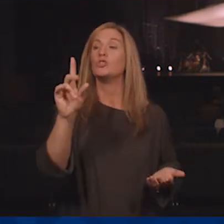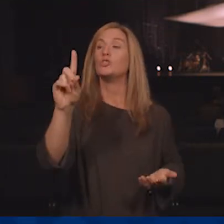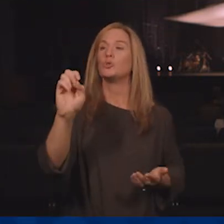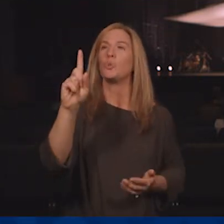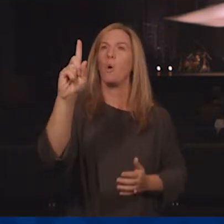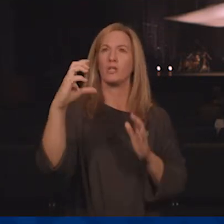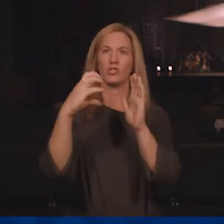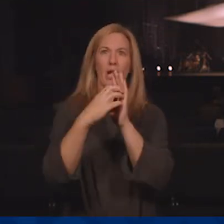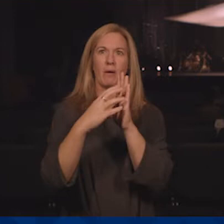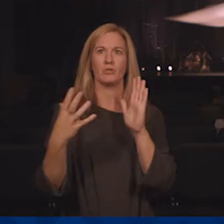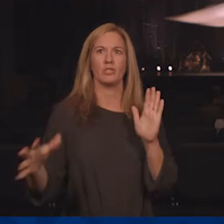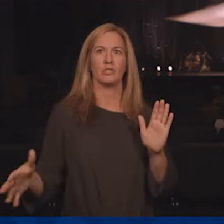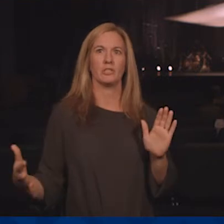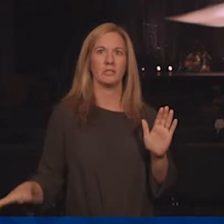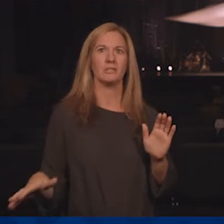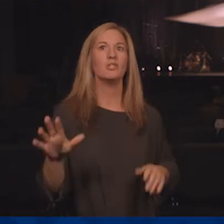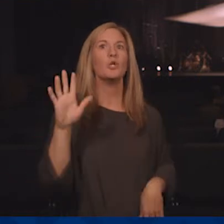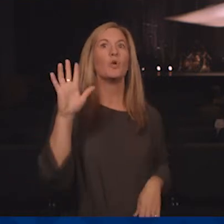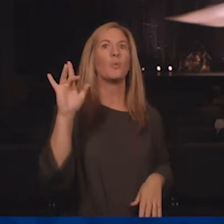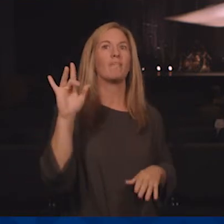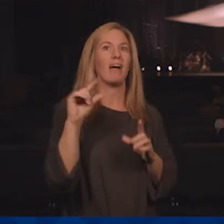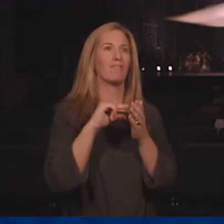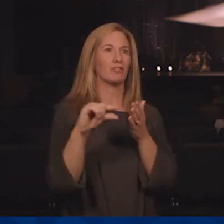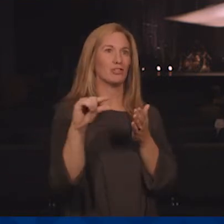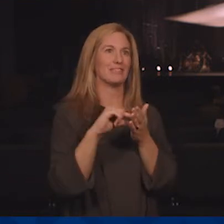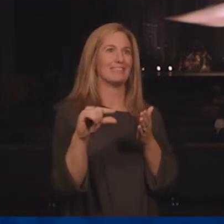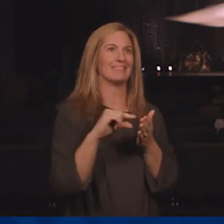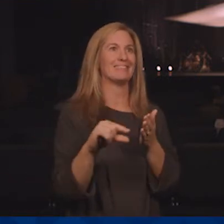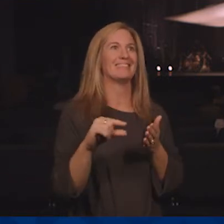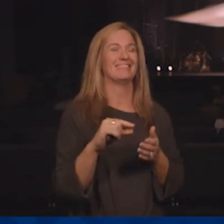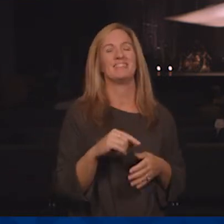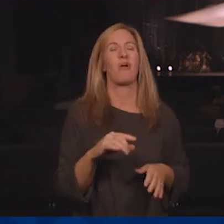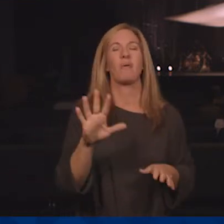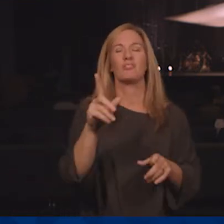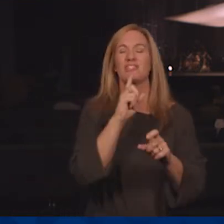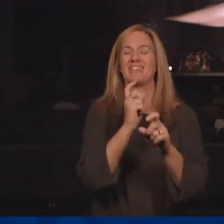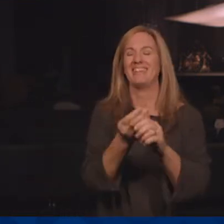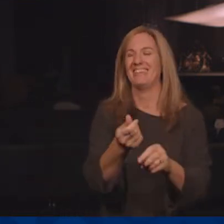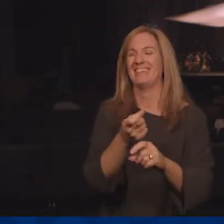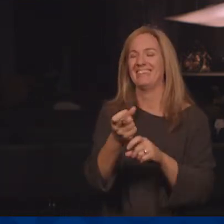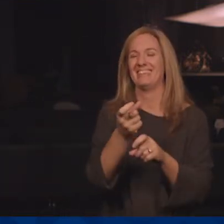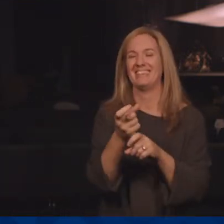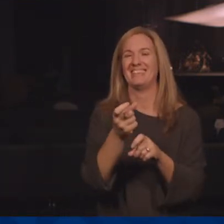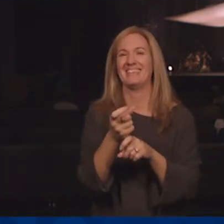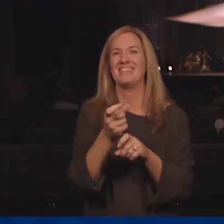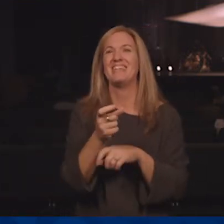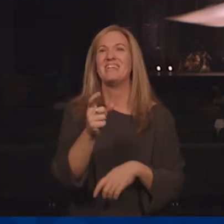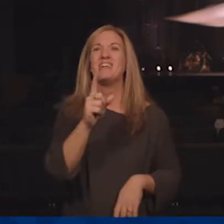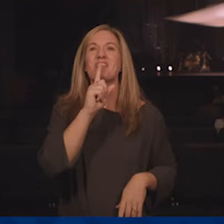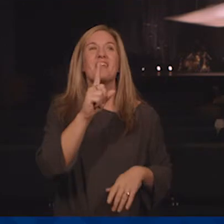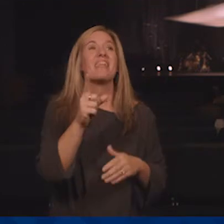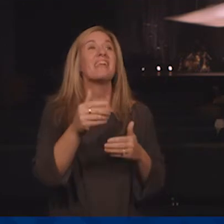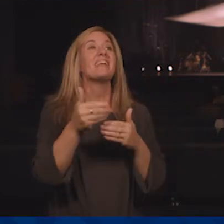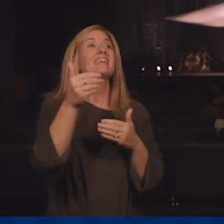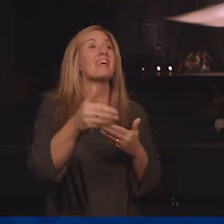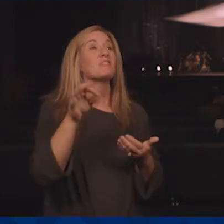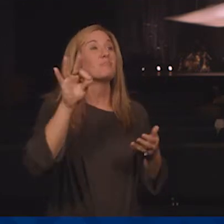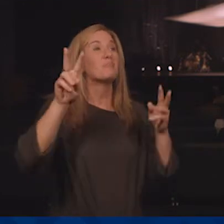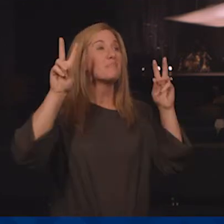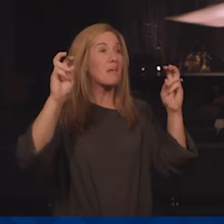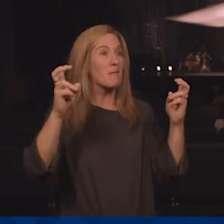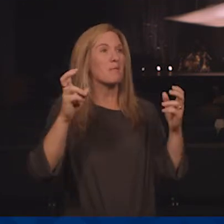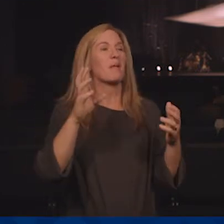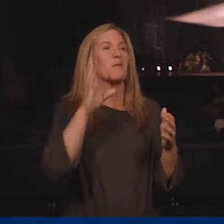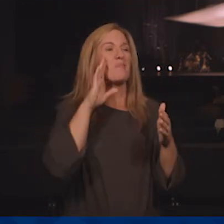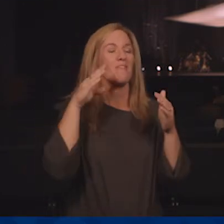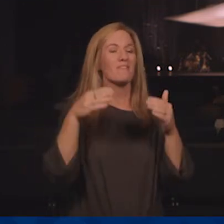but it's got 25 verses. No, I'm just kidding. We're actually, for our next book series, going to be moving